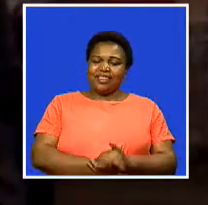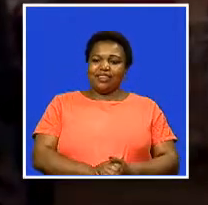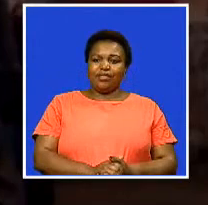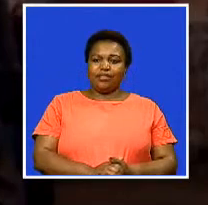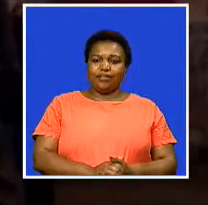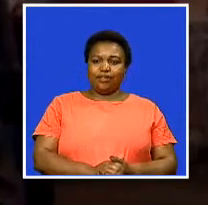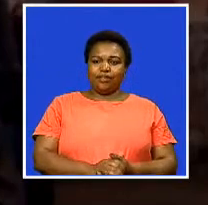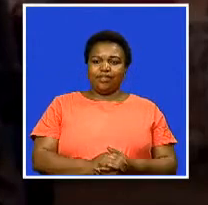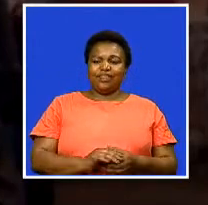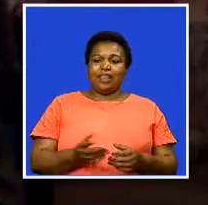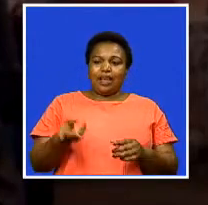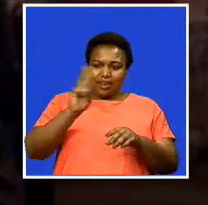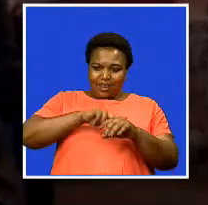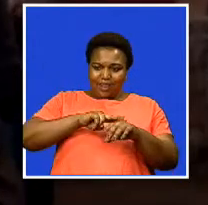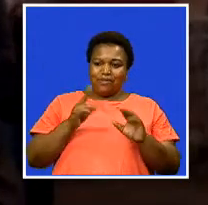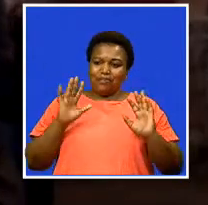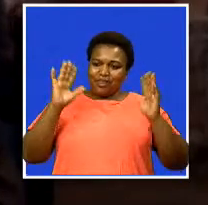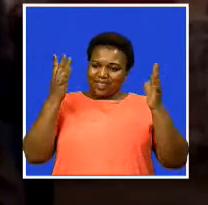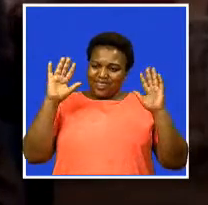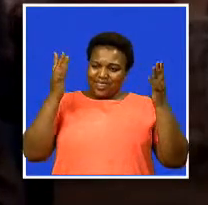Akakhudlwanyana kunalokho.